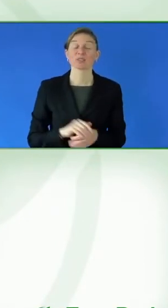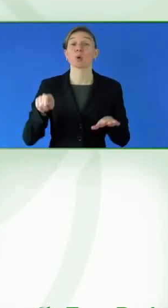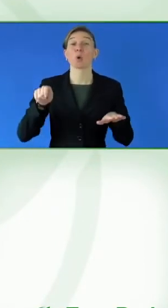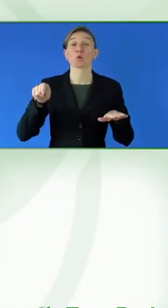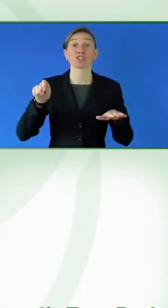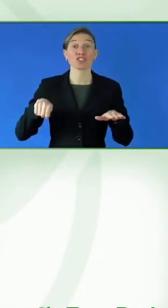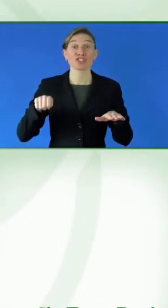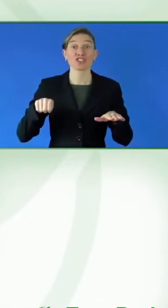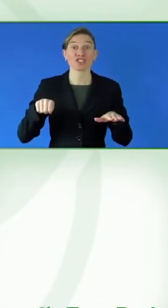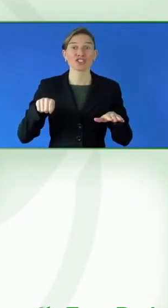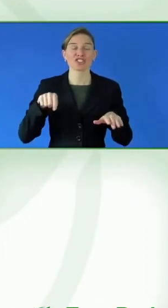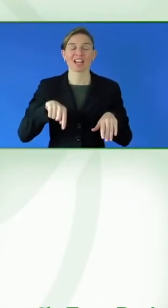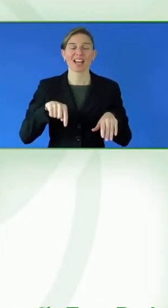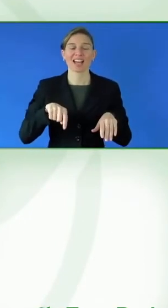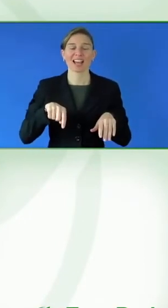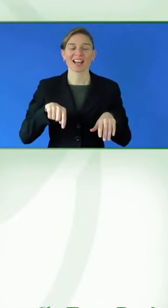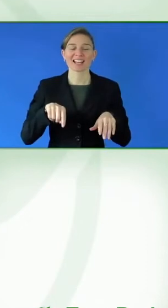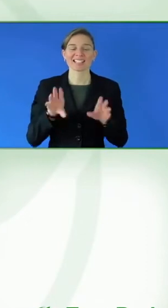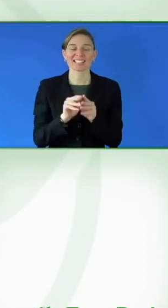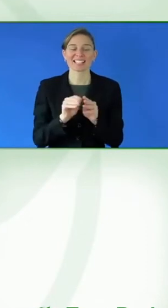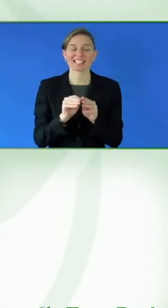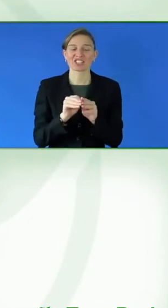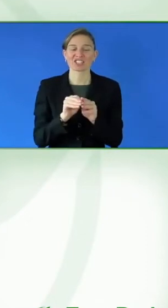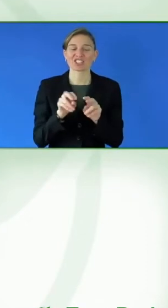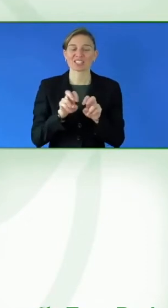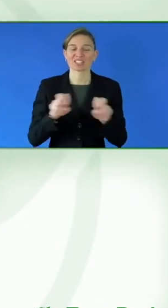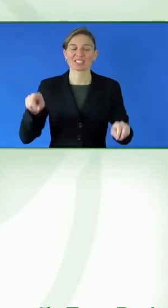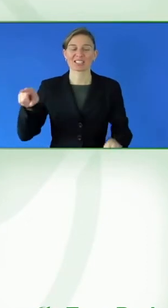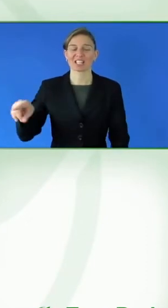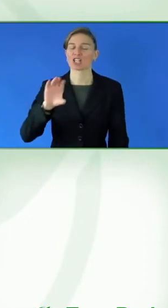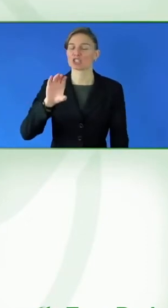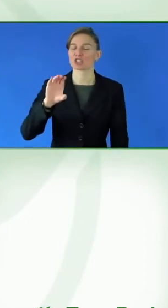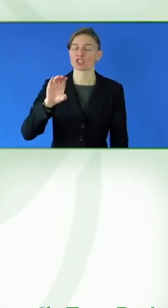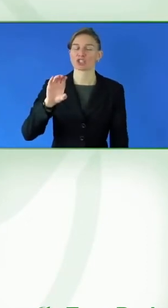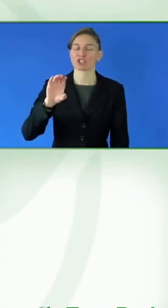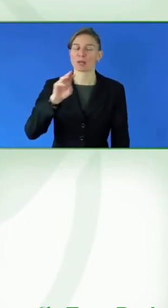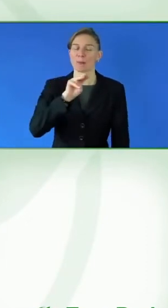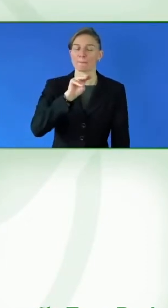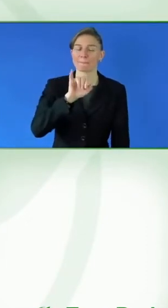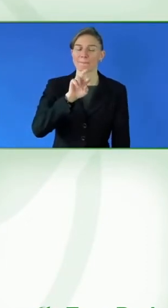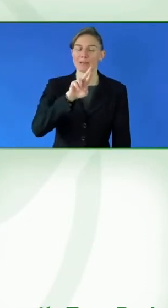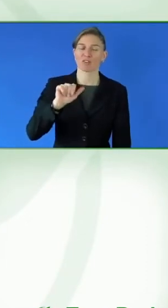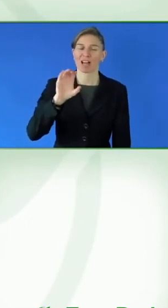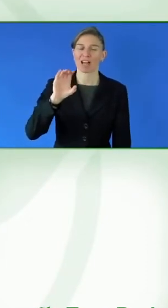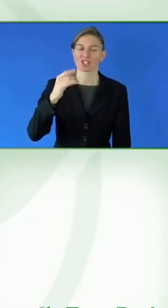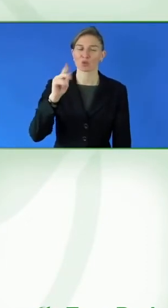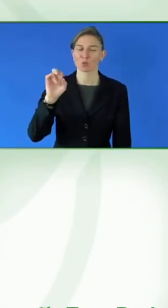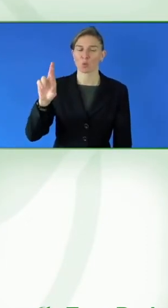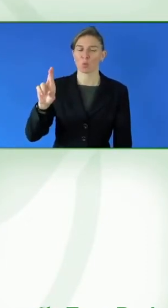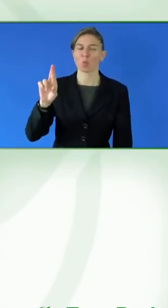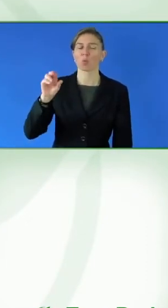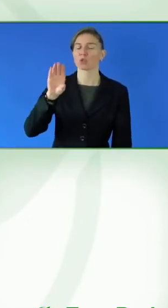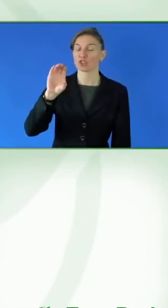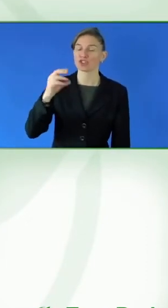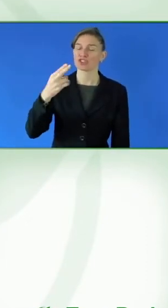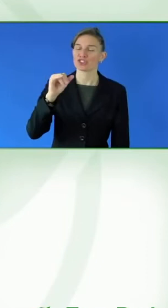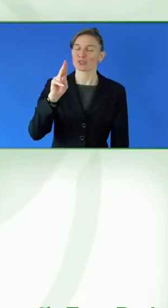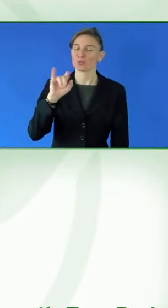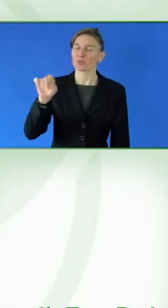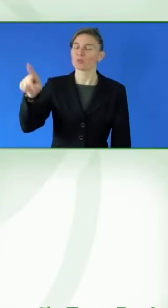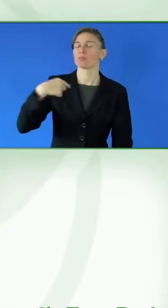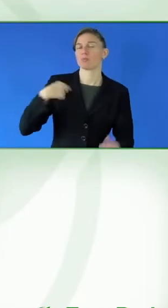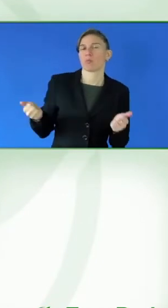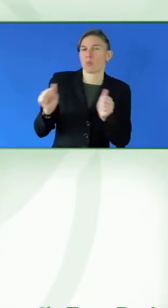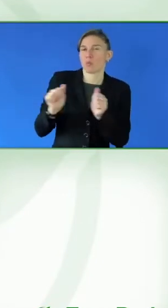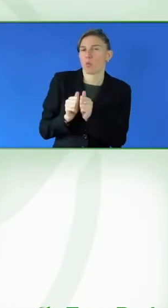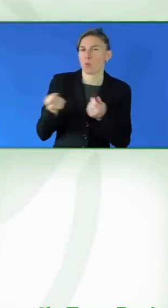is Meera Shenoy, and you will meet her in a second. I will support her to co-moderate the session. We